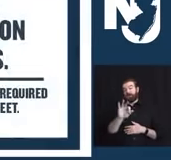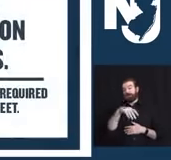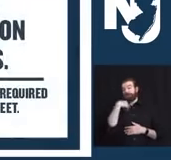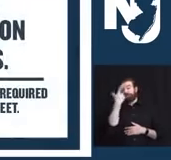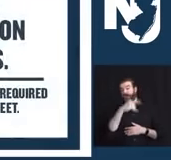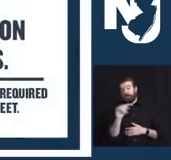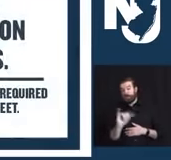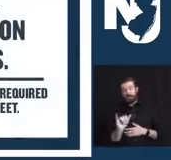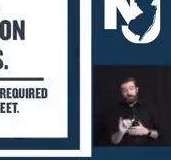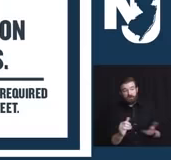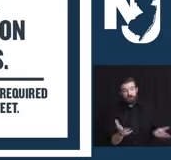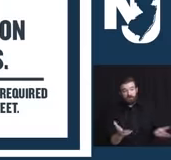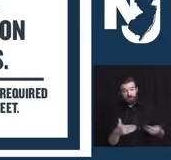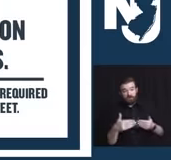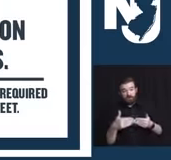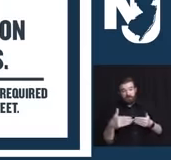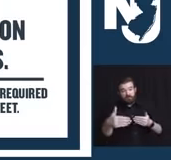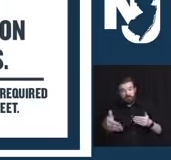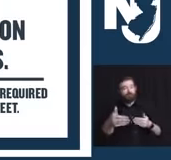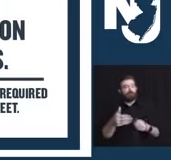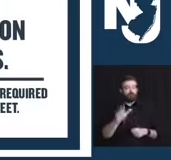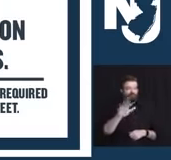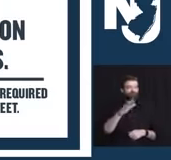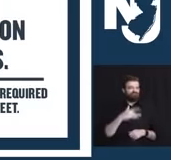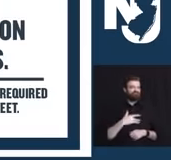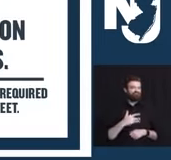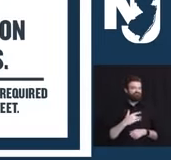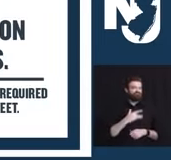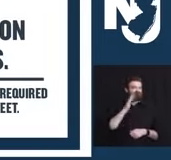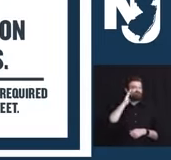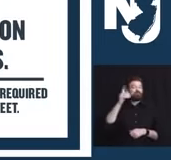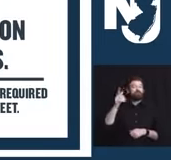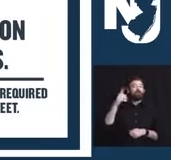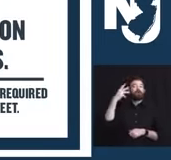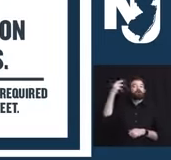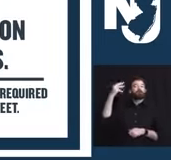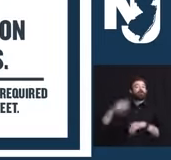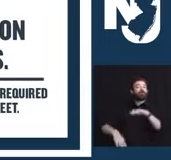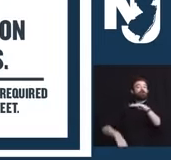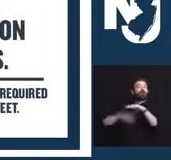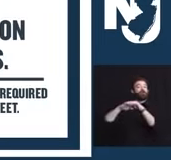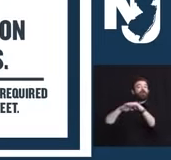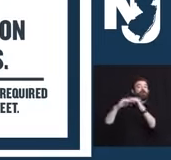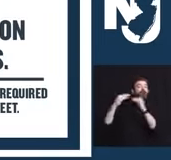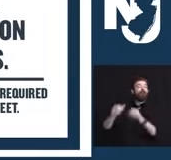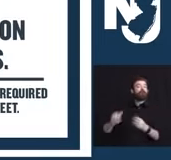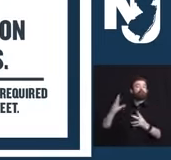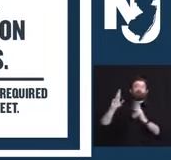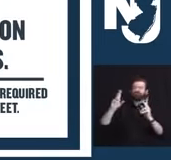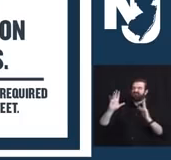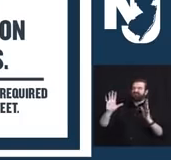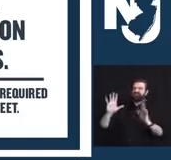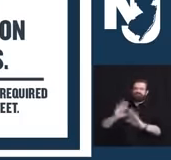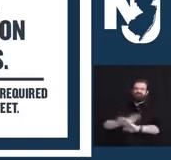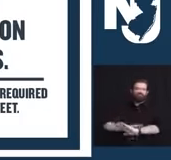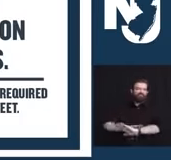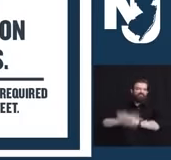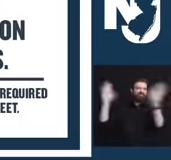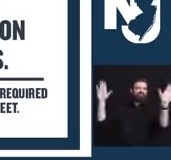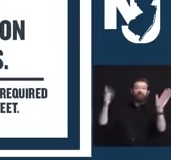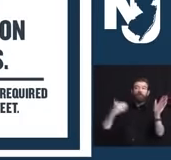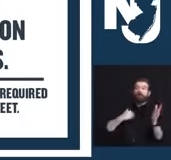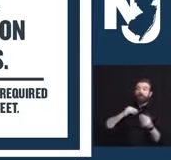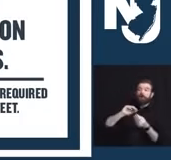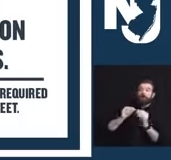completely removing the limit on outdoor gatherings. Instead of a hard cap on attendance, we will simply require that